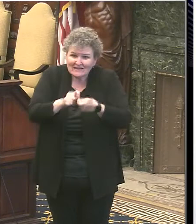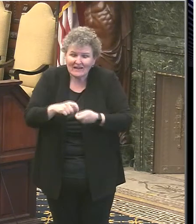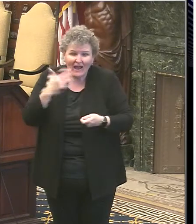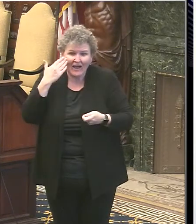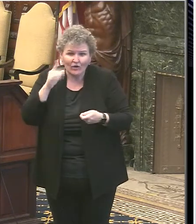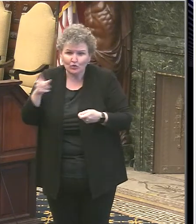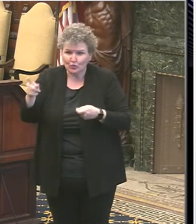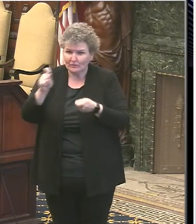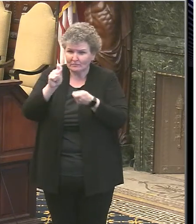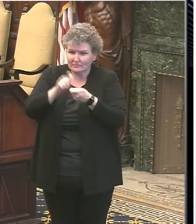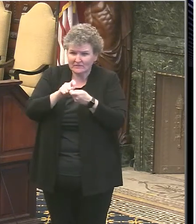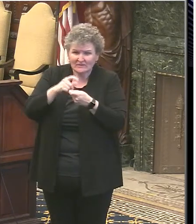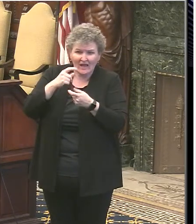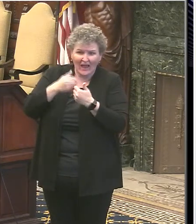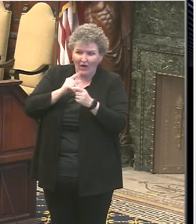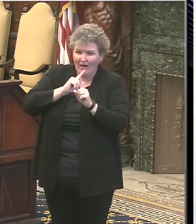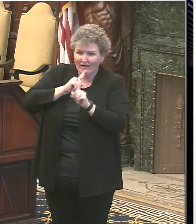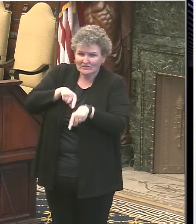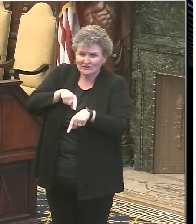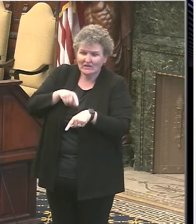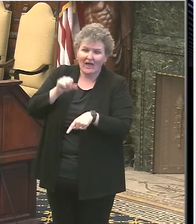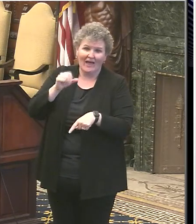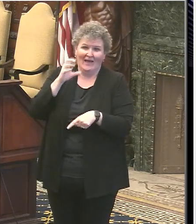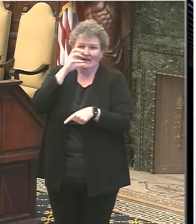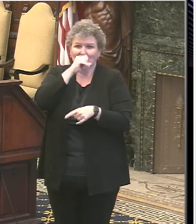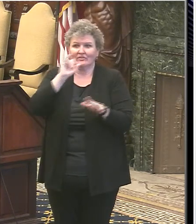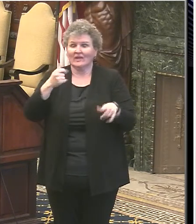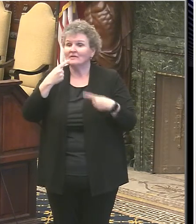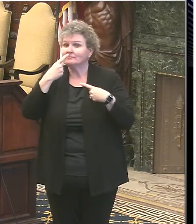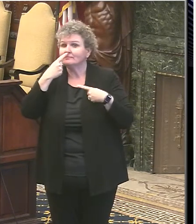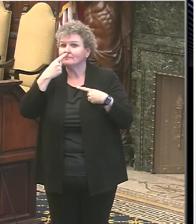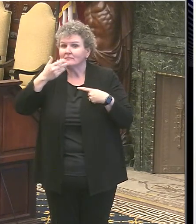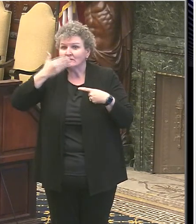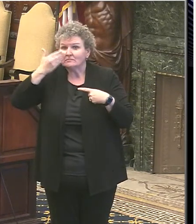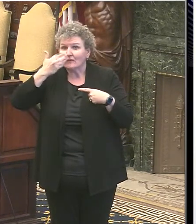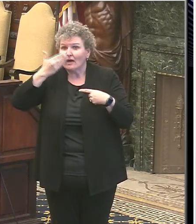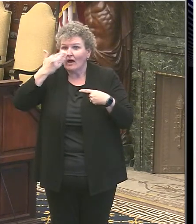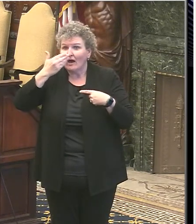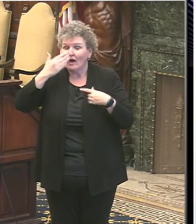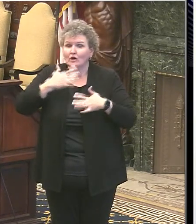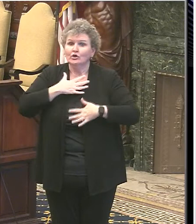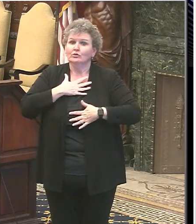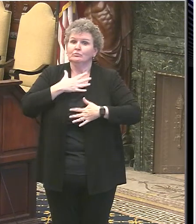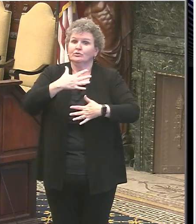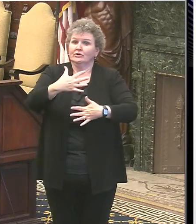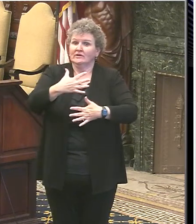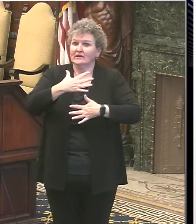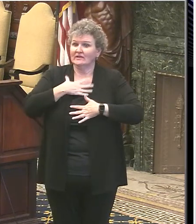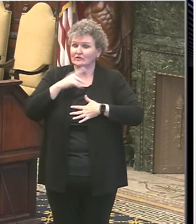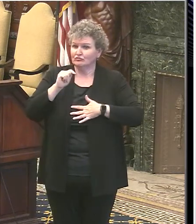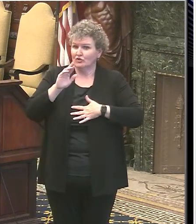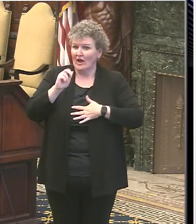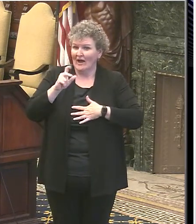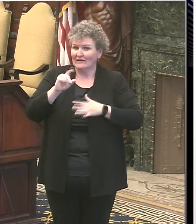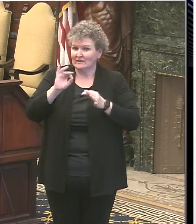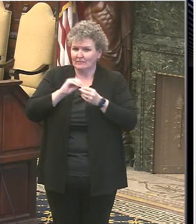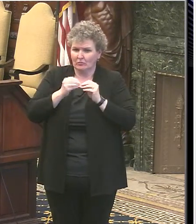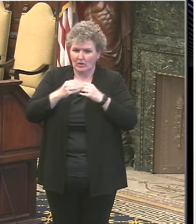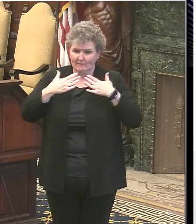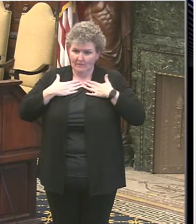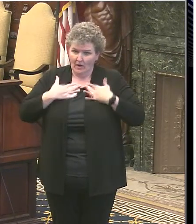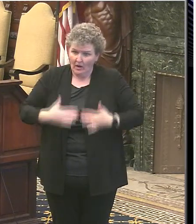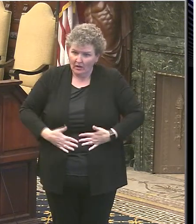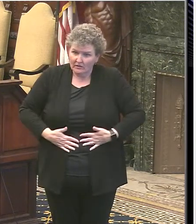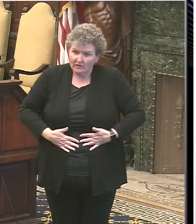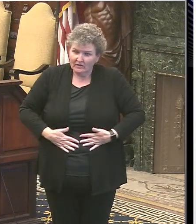but I can speculate that our smell is done through our respiratory tract, the same part of the body that the virus infects, just